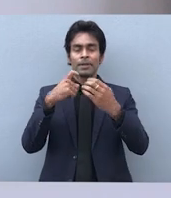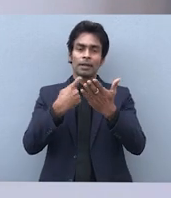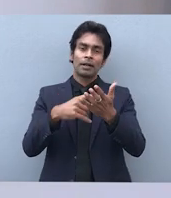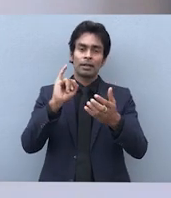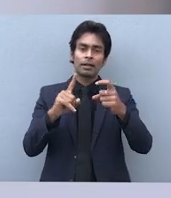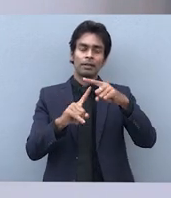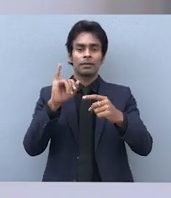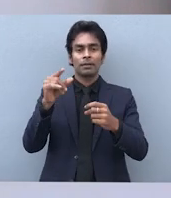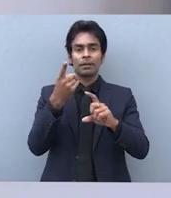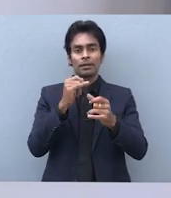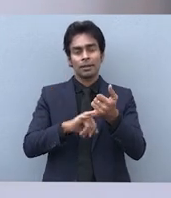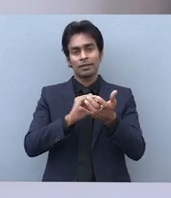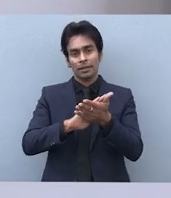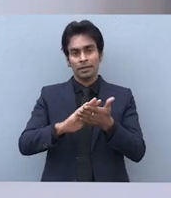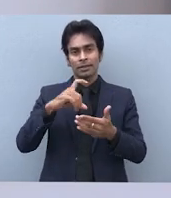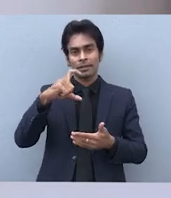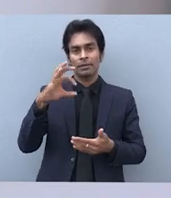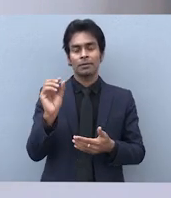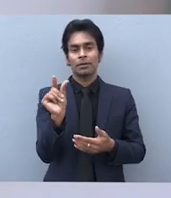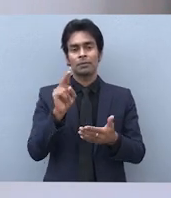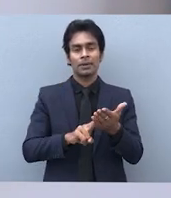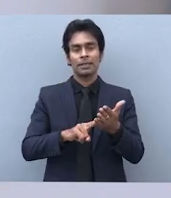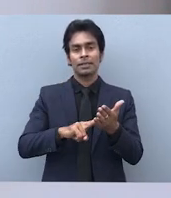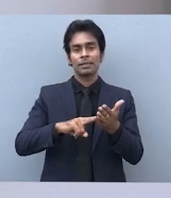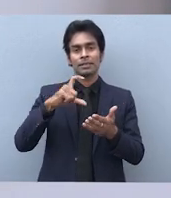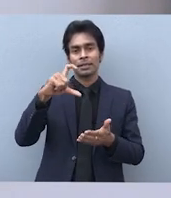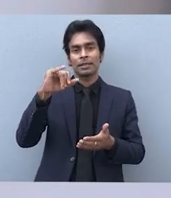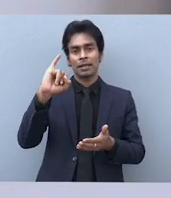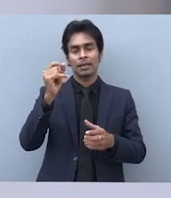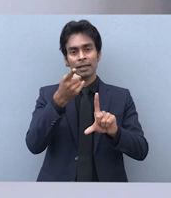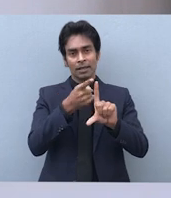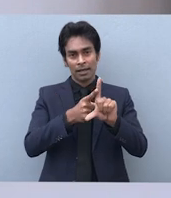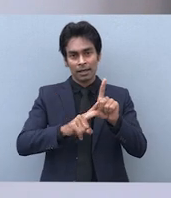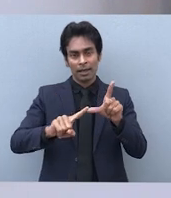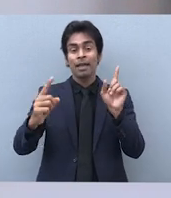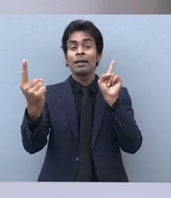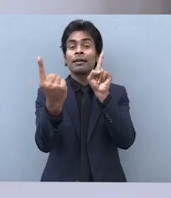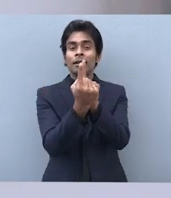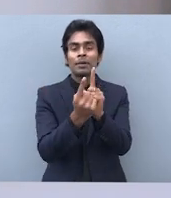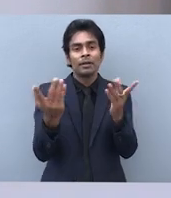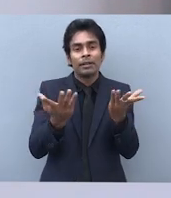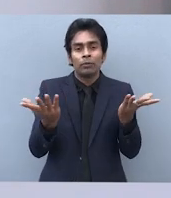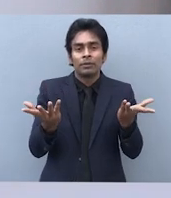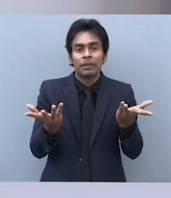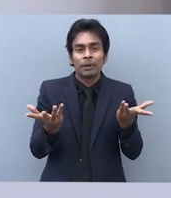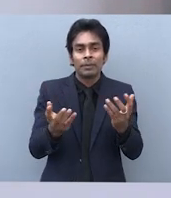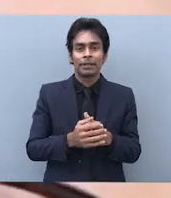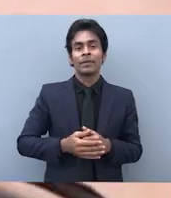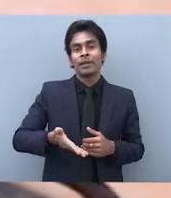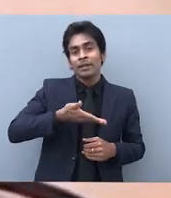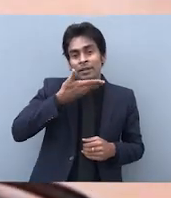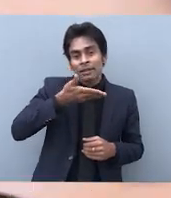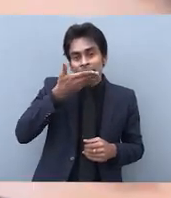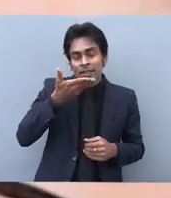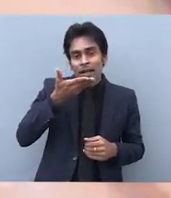What does the British Council mean to me? Opportunities, learning, opening up the world to me.